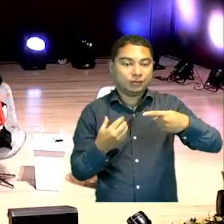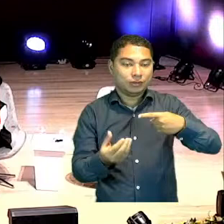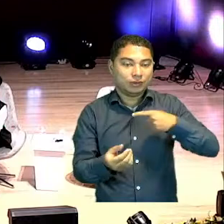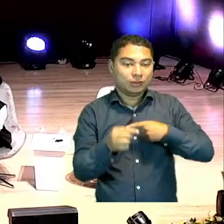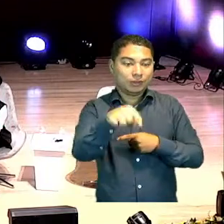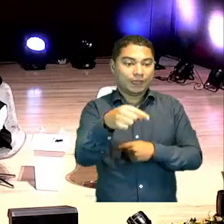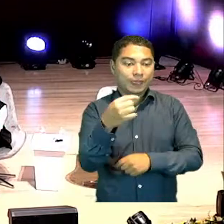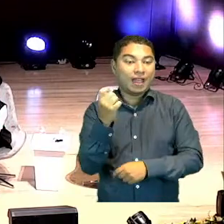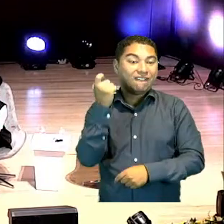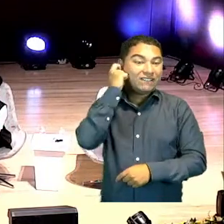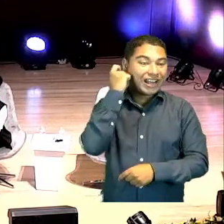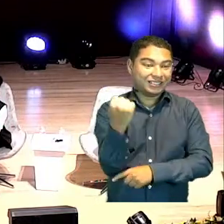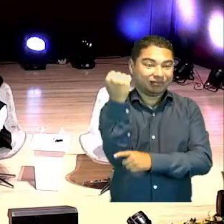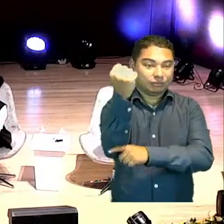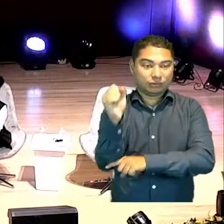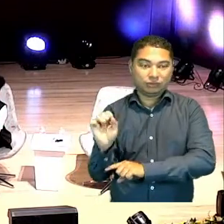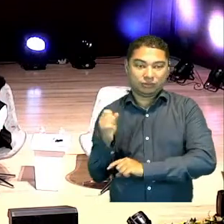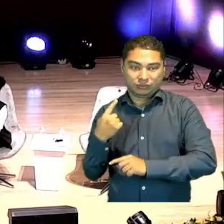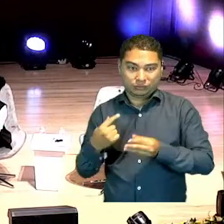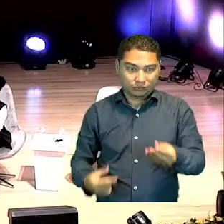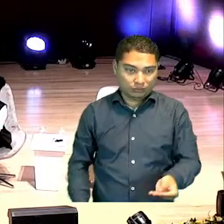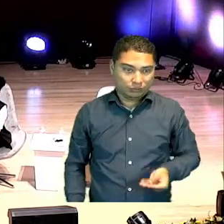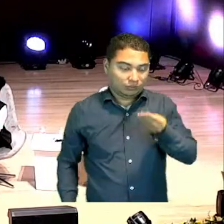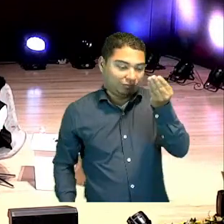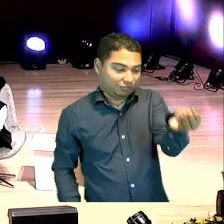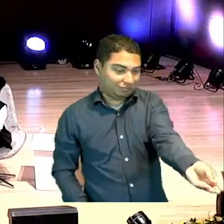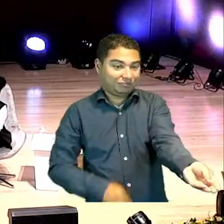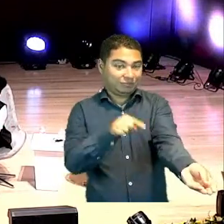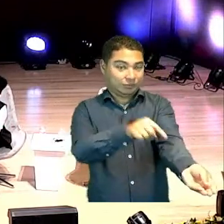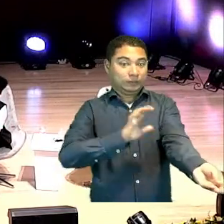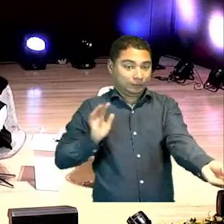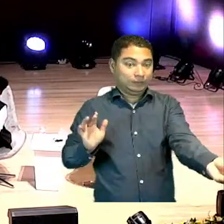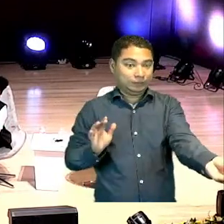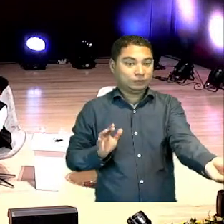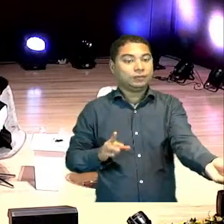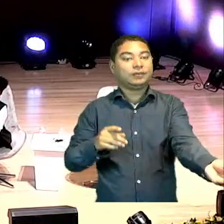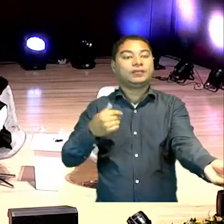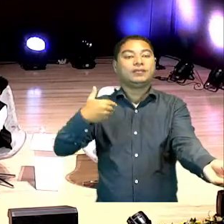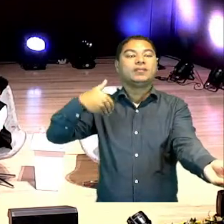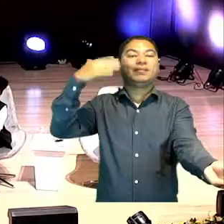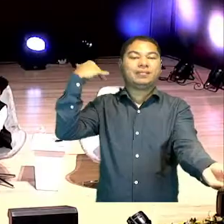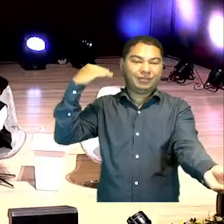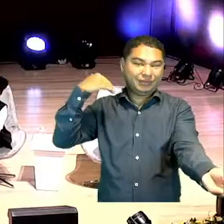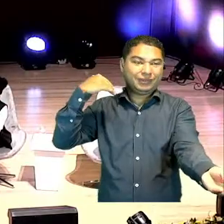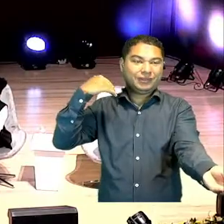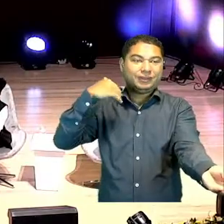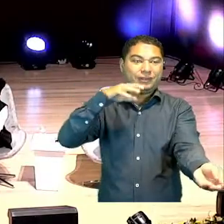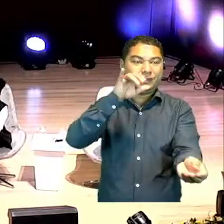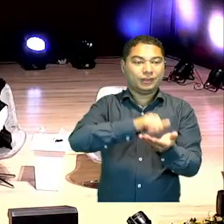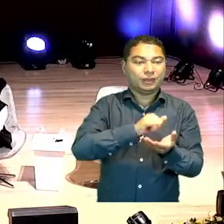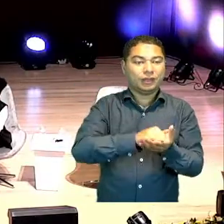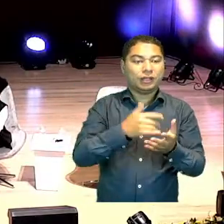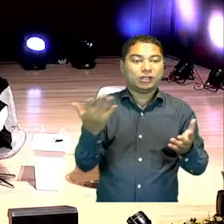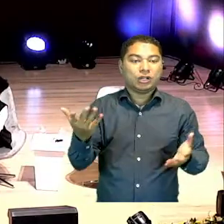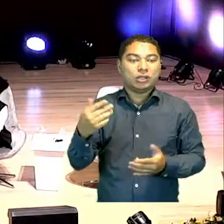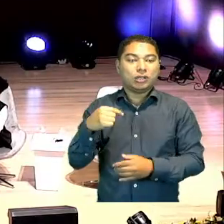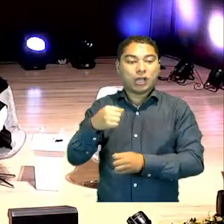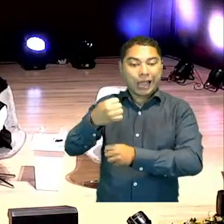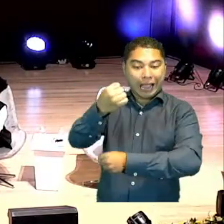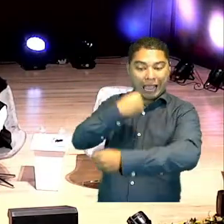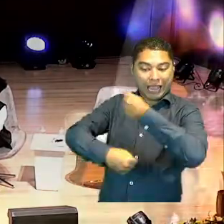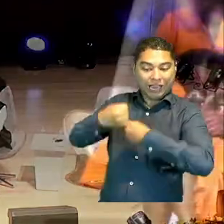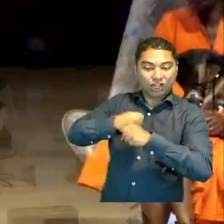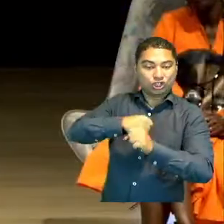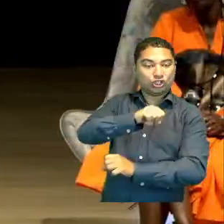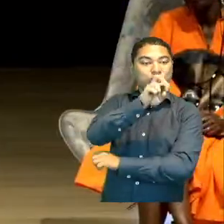two things. Francia, this was a comment to you initially, and I did compose this in Spain